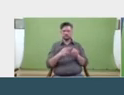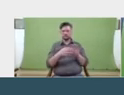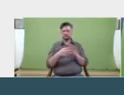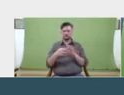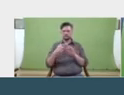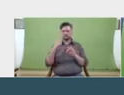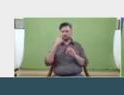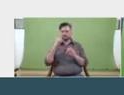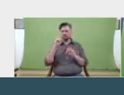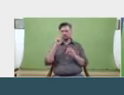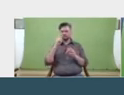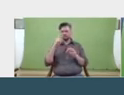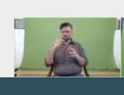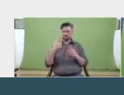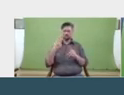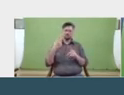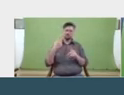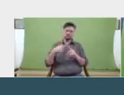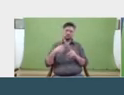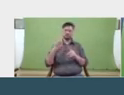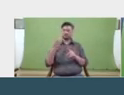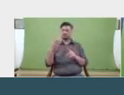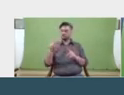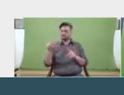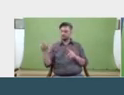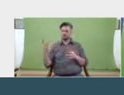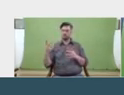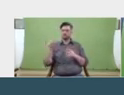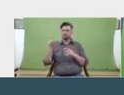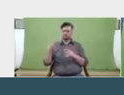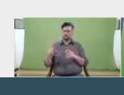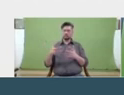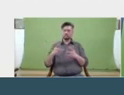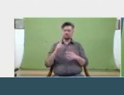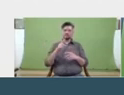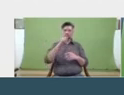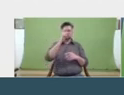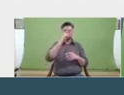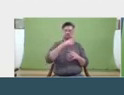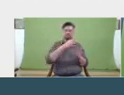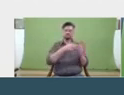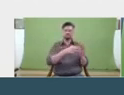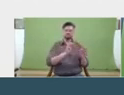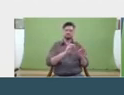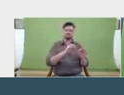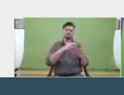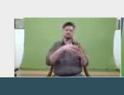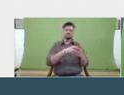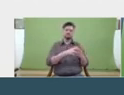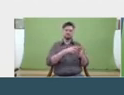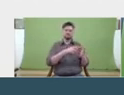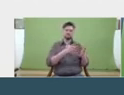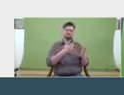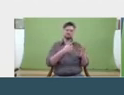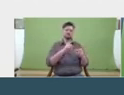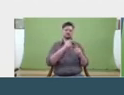number and person okay in english is very poor english only has a number person agreement